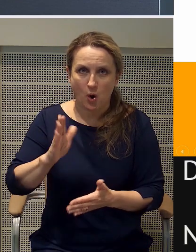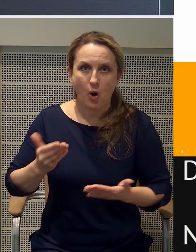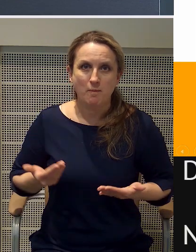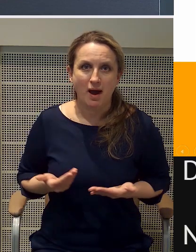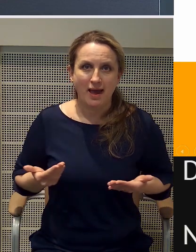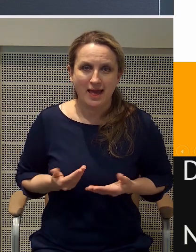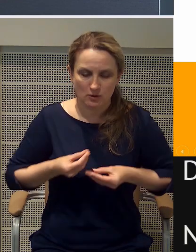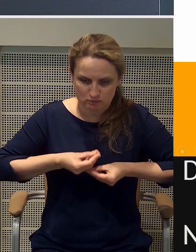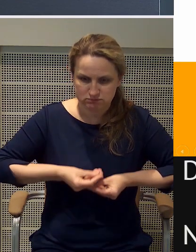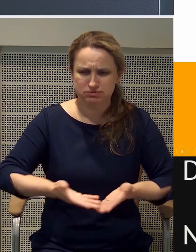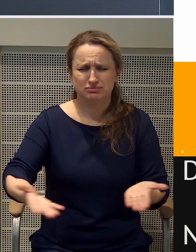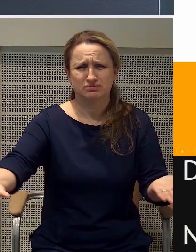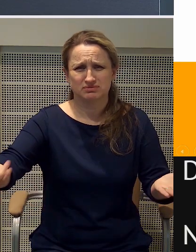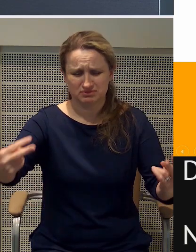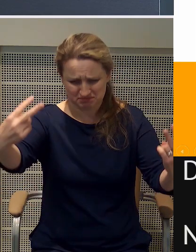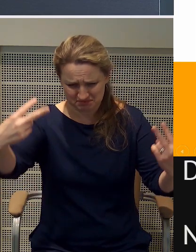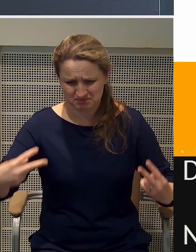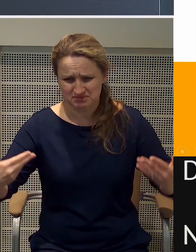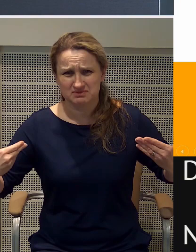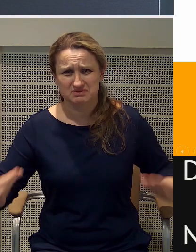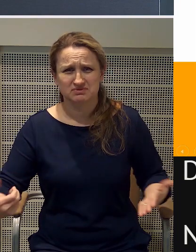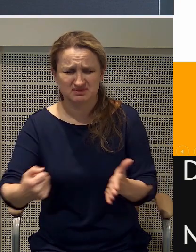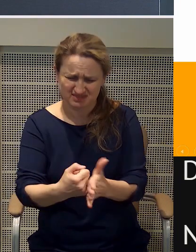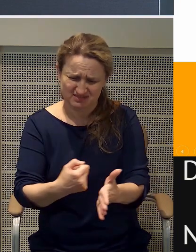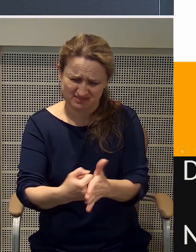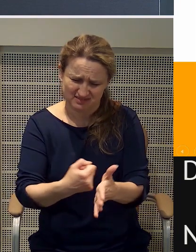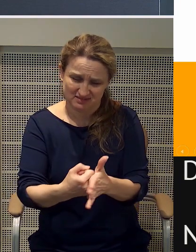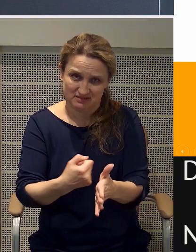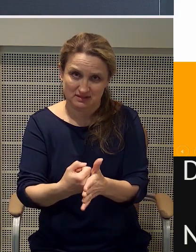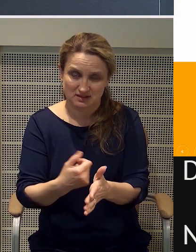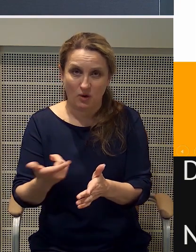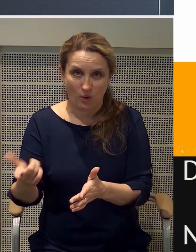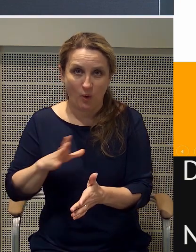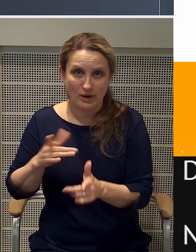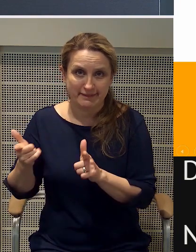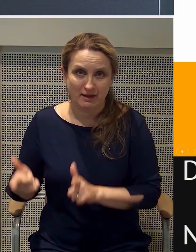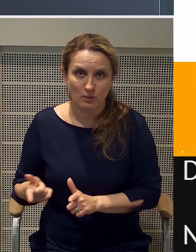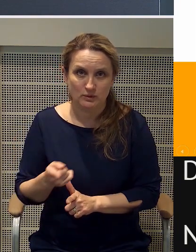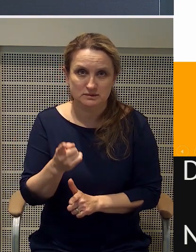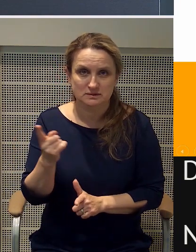19 years of age have now access to treatment.